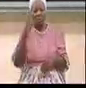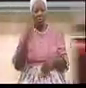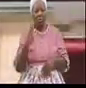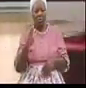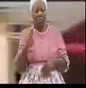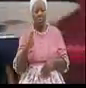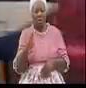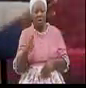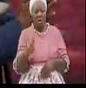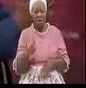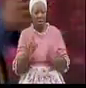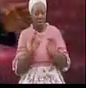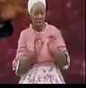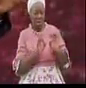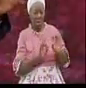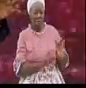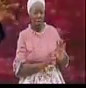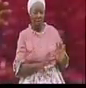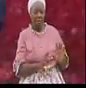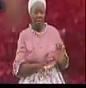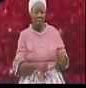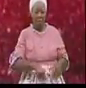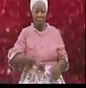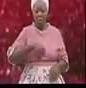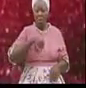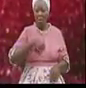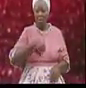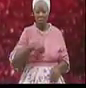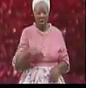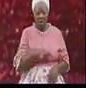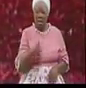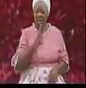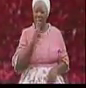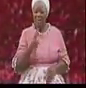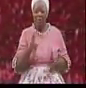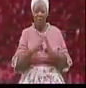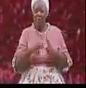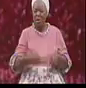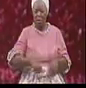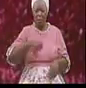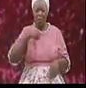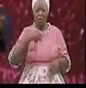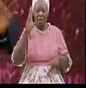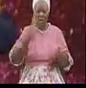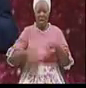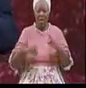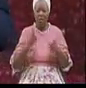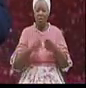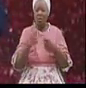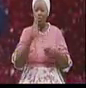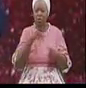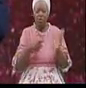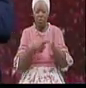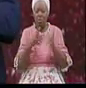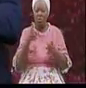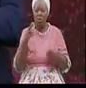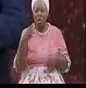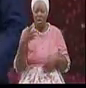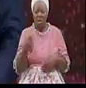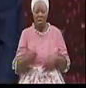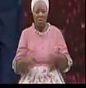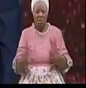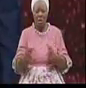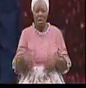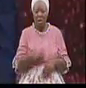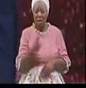proud to be shown the way. I know it already. Leave me alone. They're too proud to be